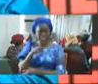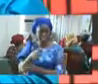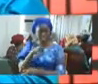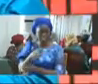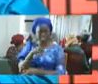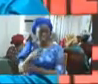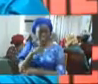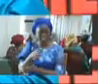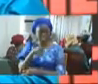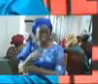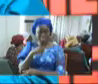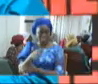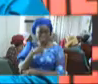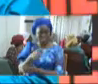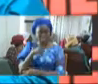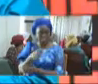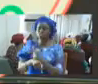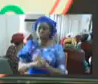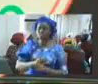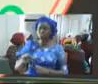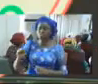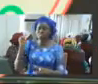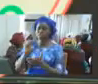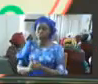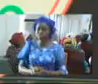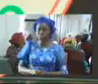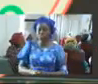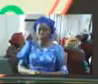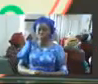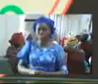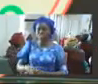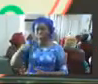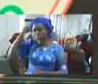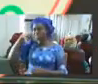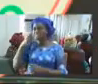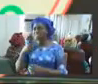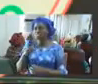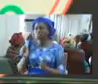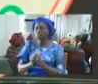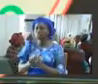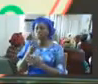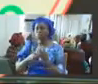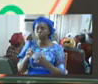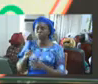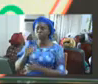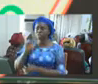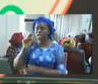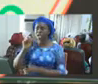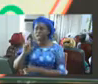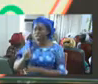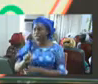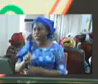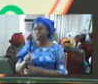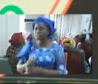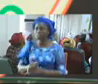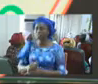therewith. And Samson said, with the jawbone of an ass, heap upon heaps, with the jawbone of an